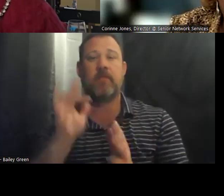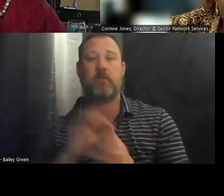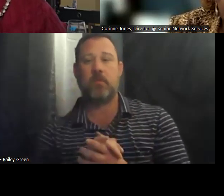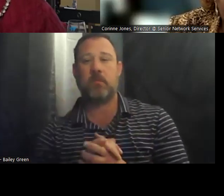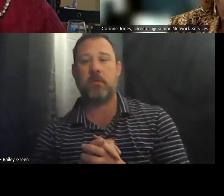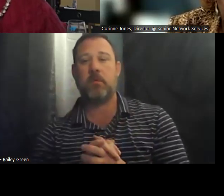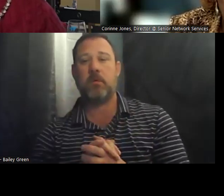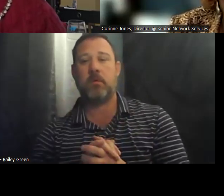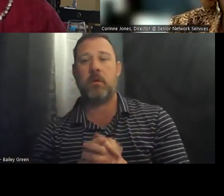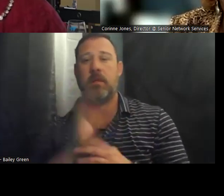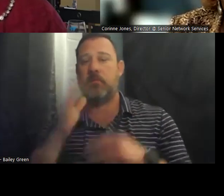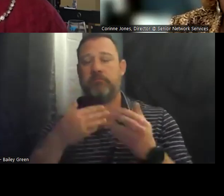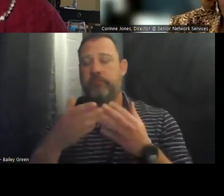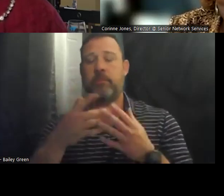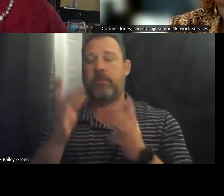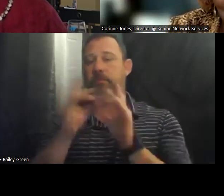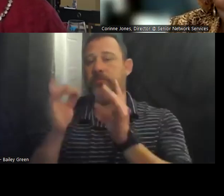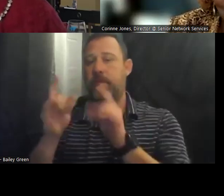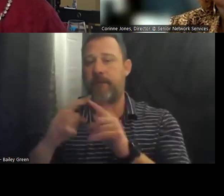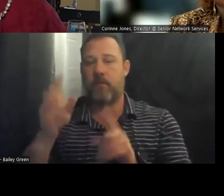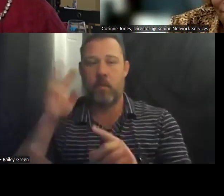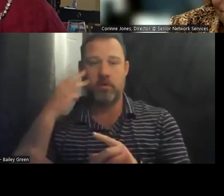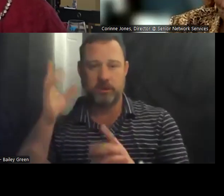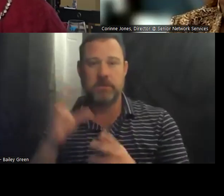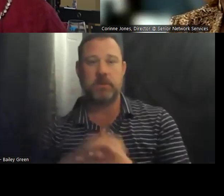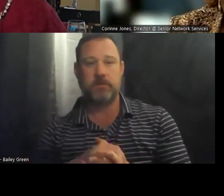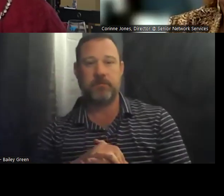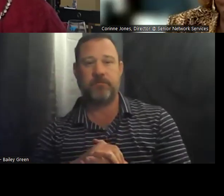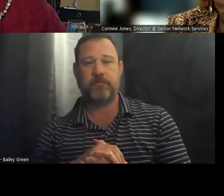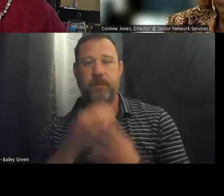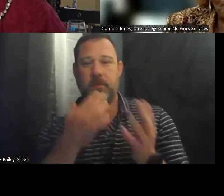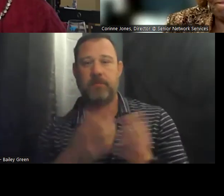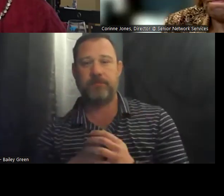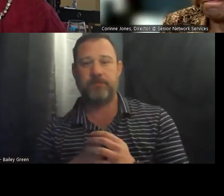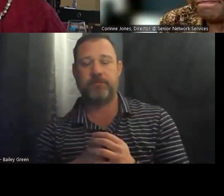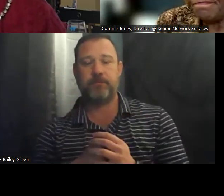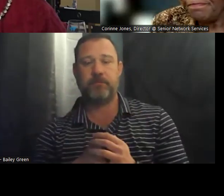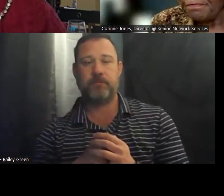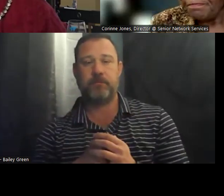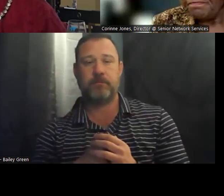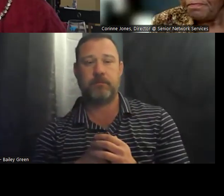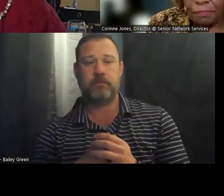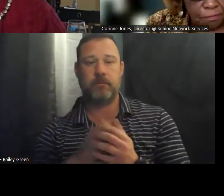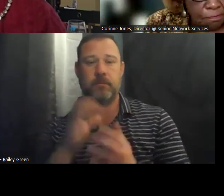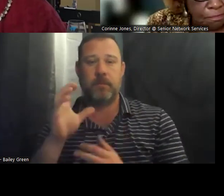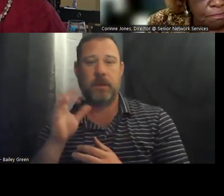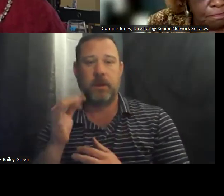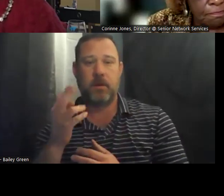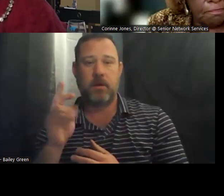is regardless of the rhetoric coming from Washington, D.C. Thank you. Thank you.